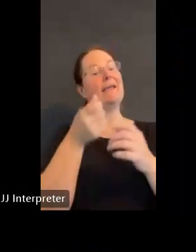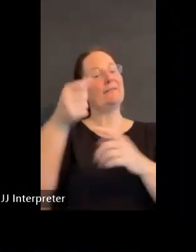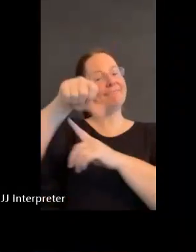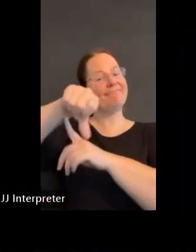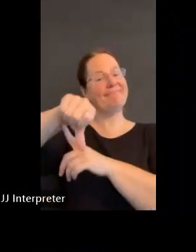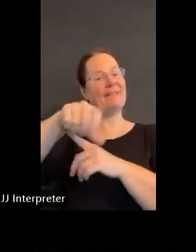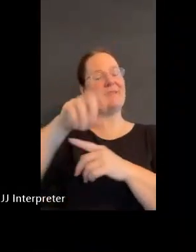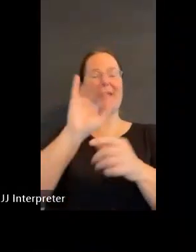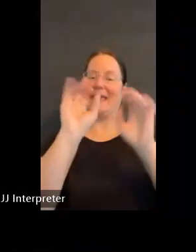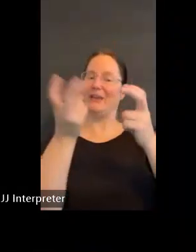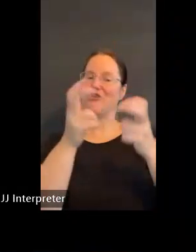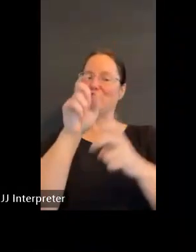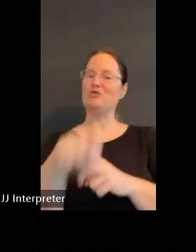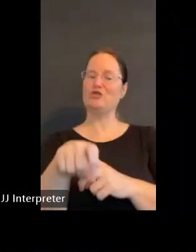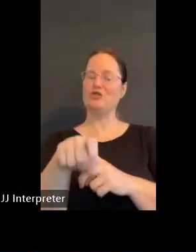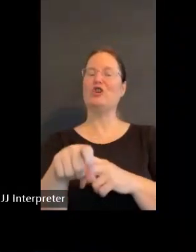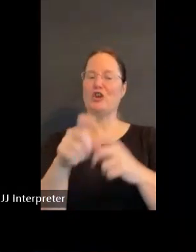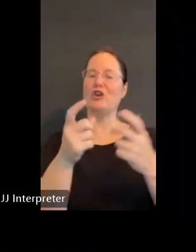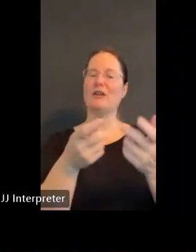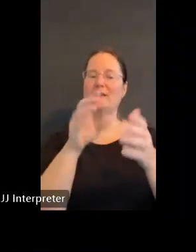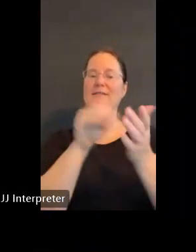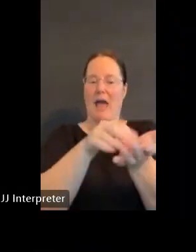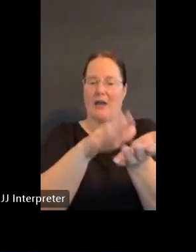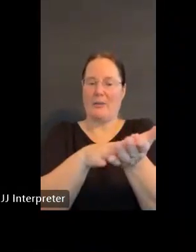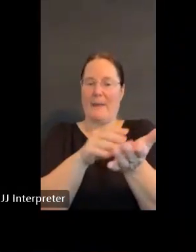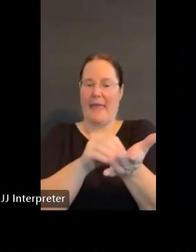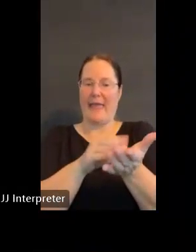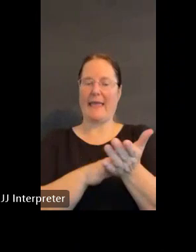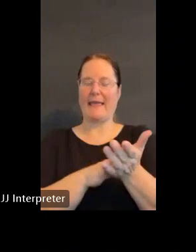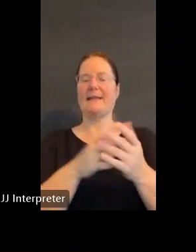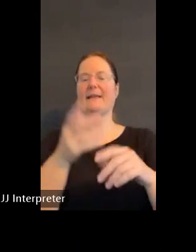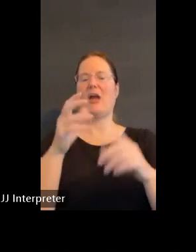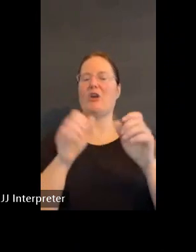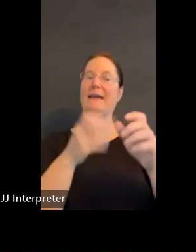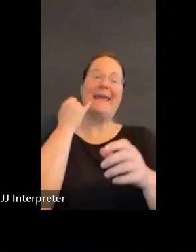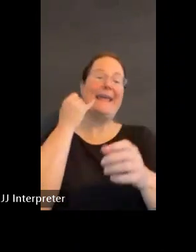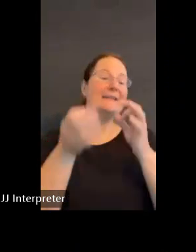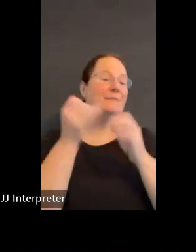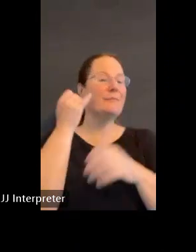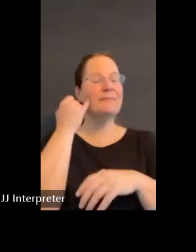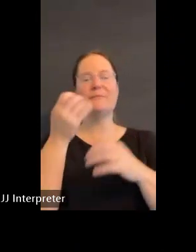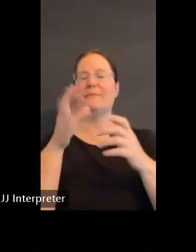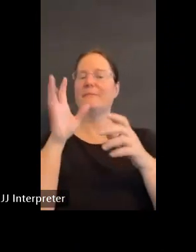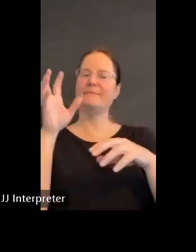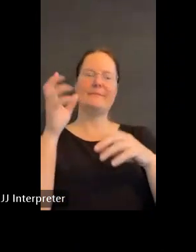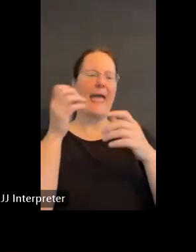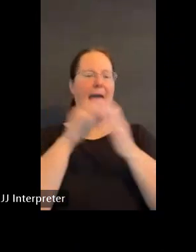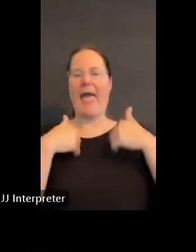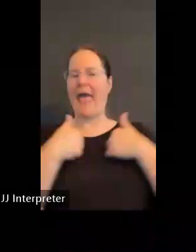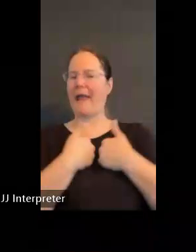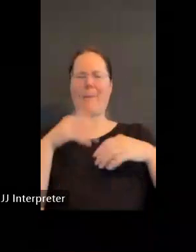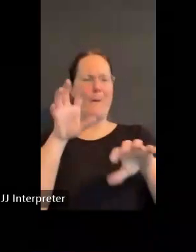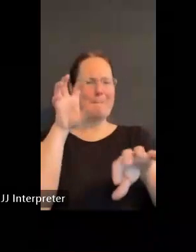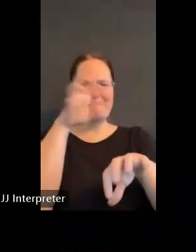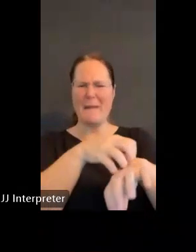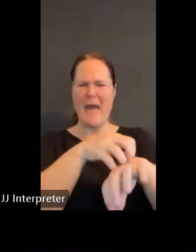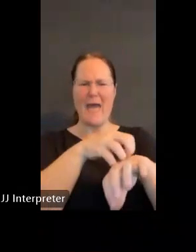there was an issue around aggressive behavior, around biting and things like that, you would document